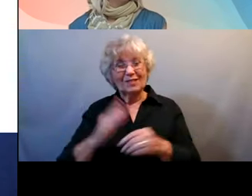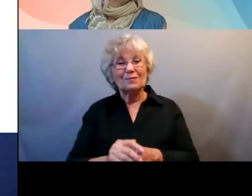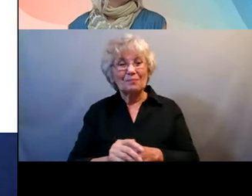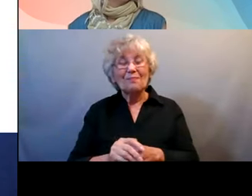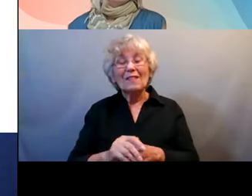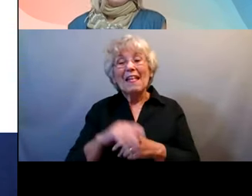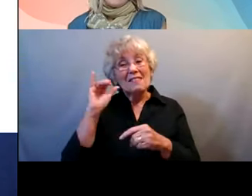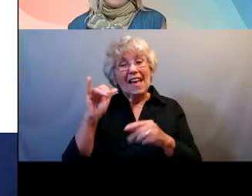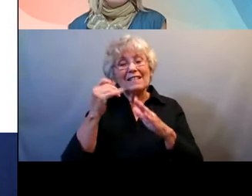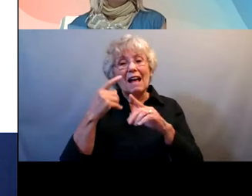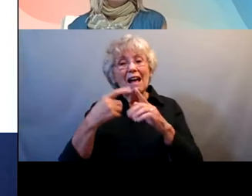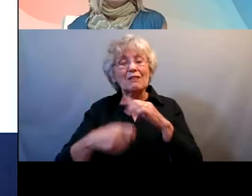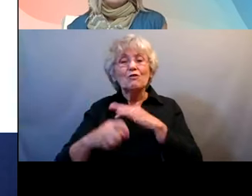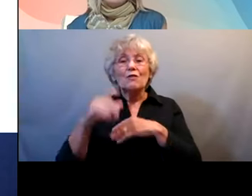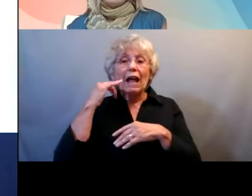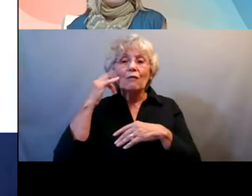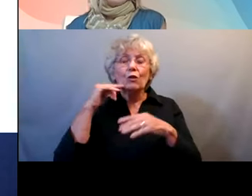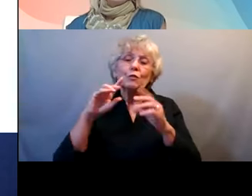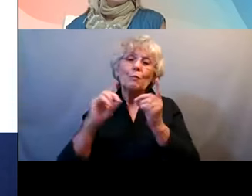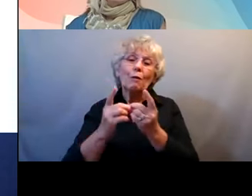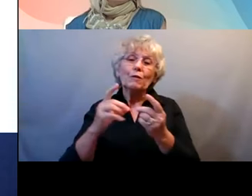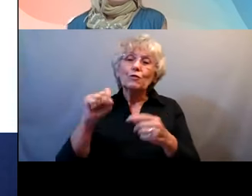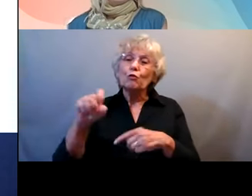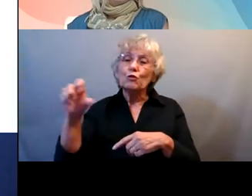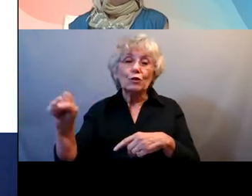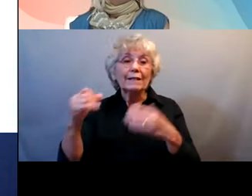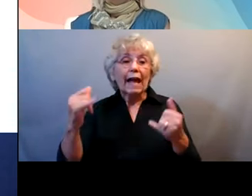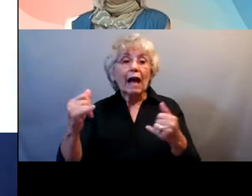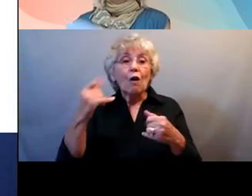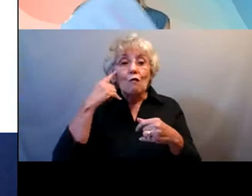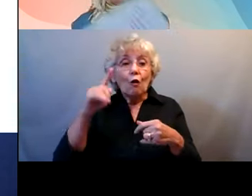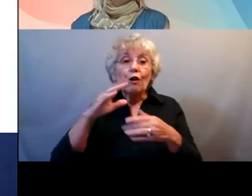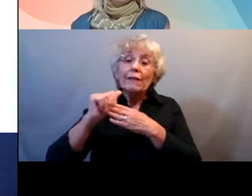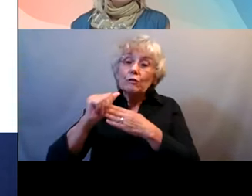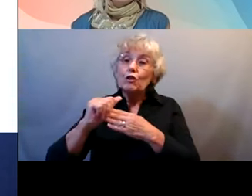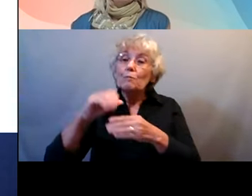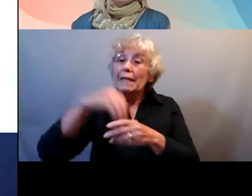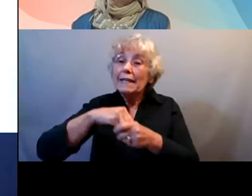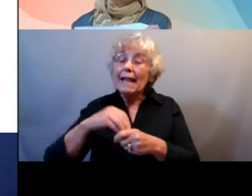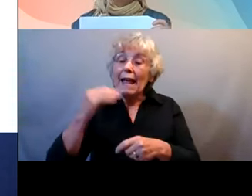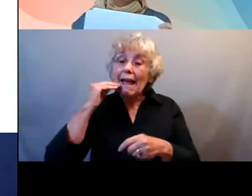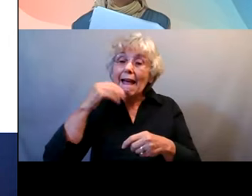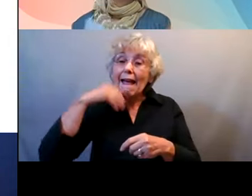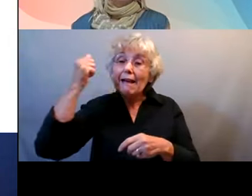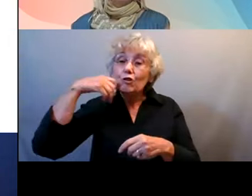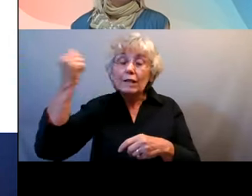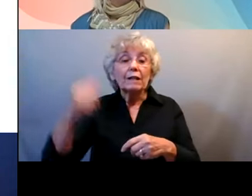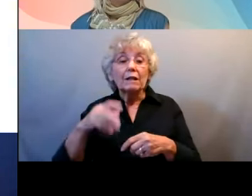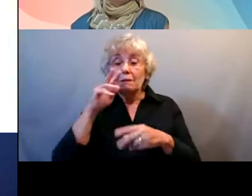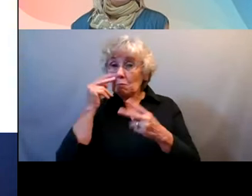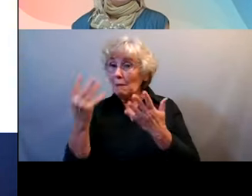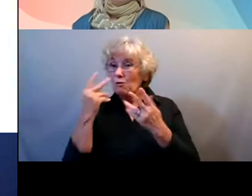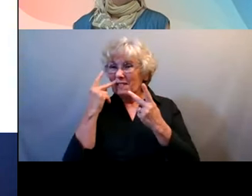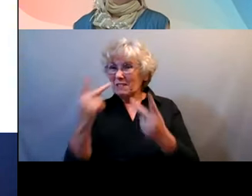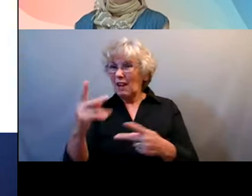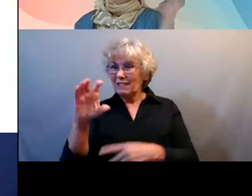Social Services. And then for leadership in aging, you may have seen that CDA has really been